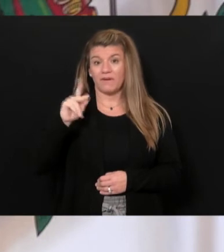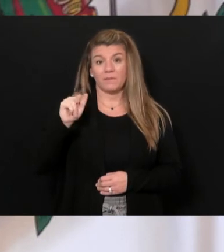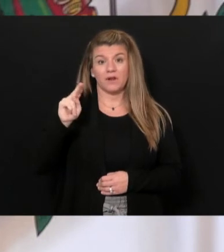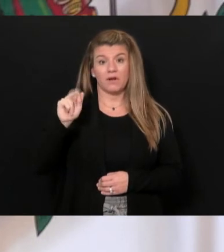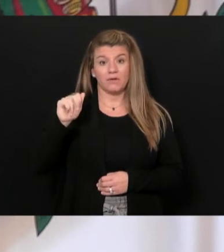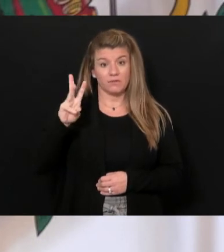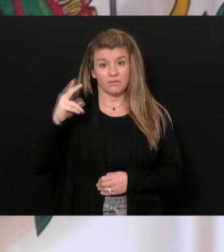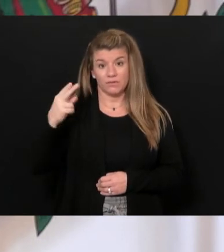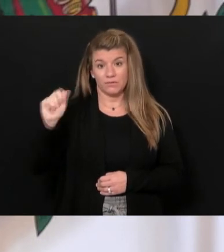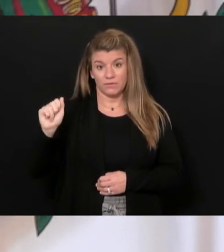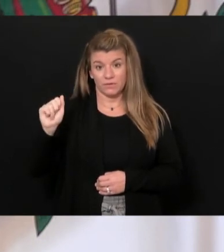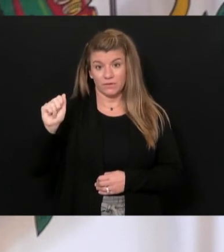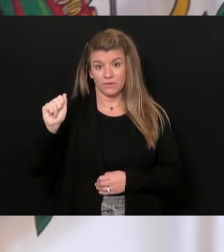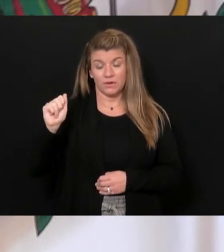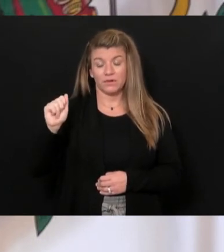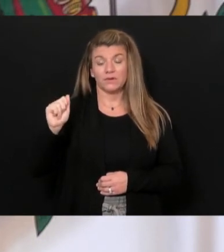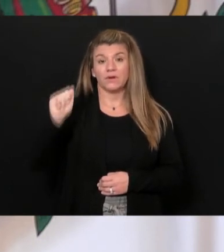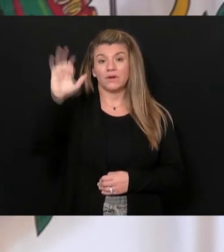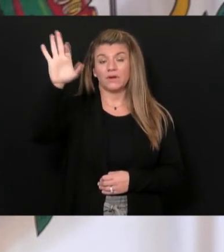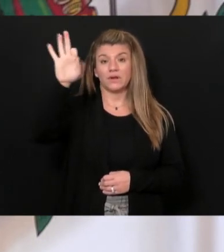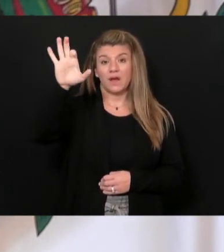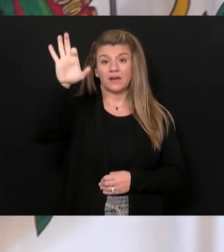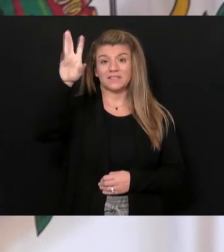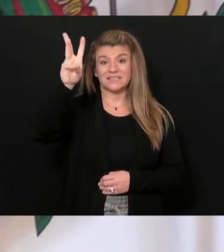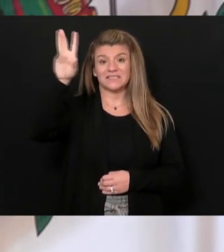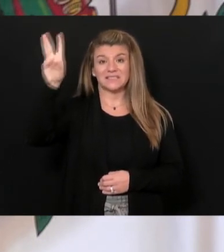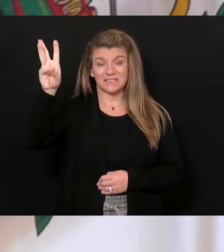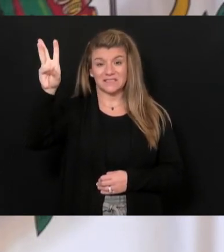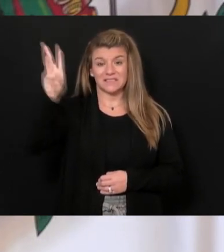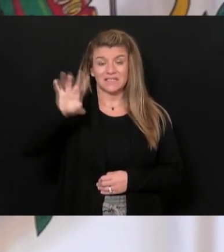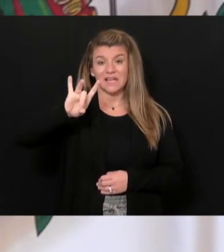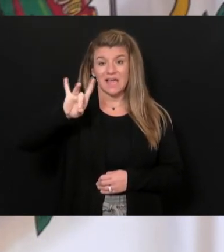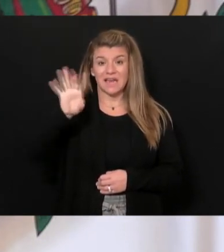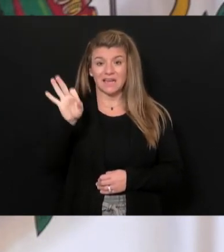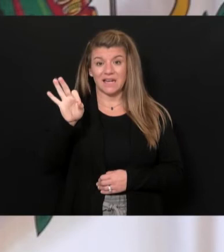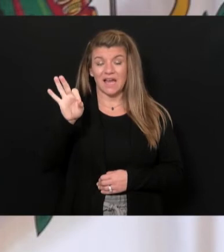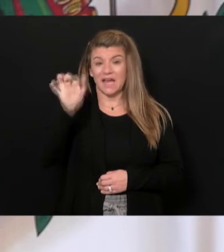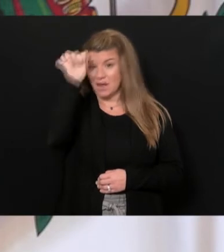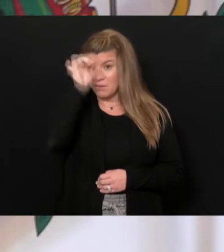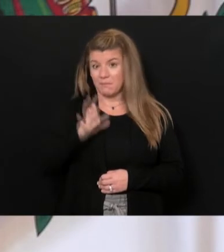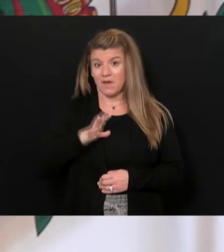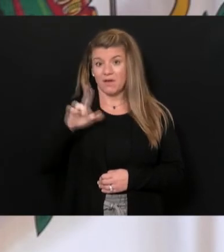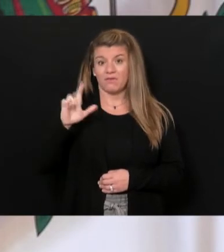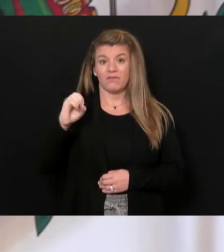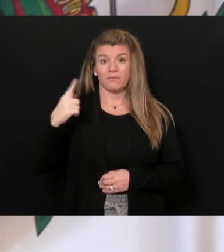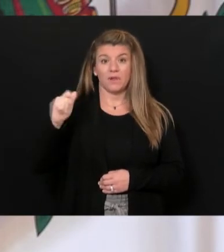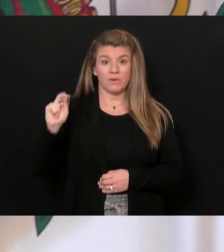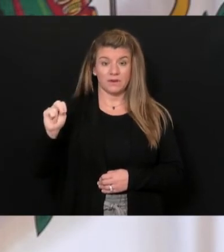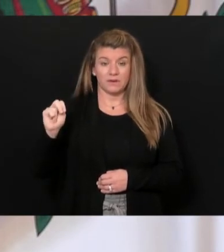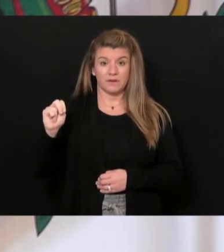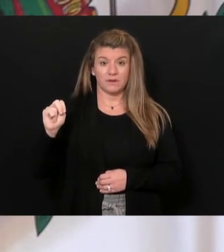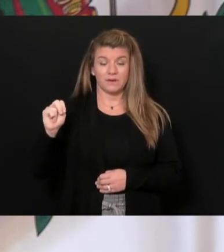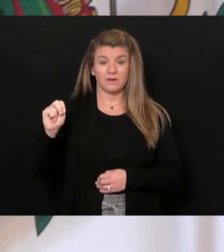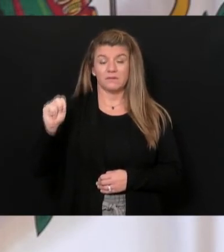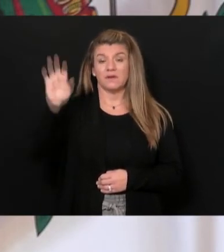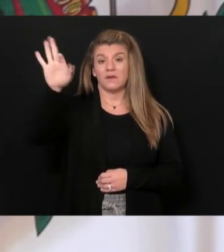County. Our 966th death, an 89-year-old male from Logan County.